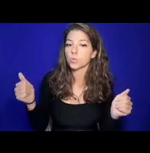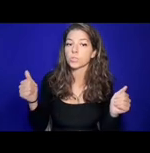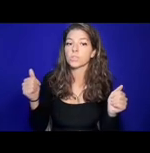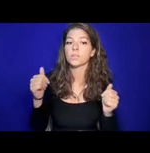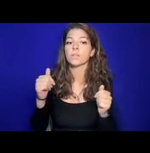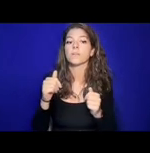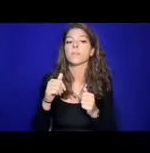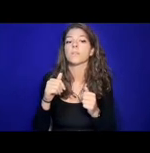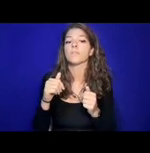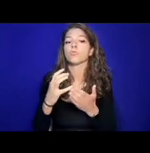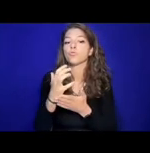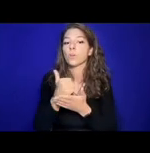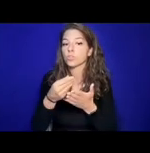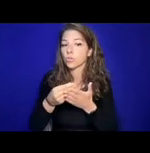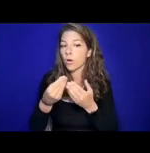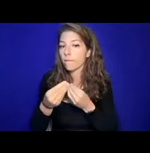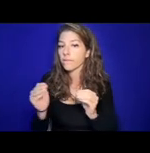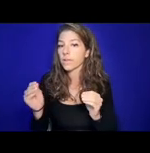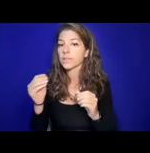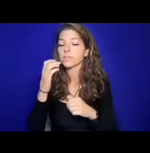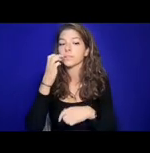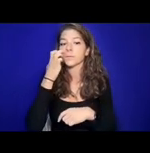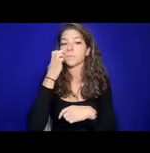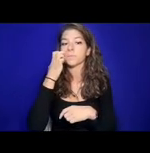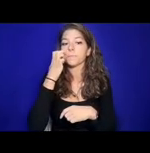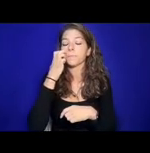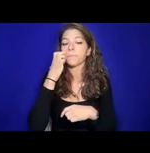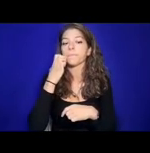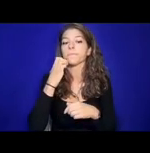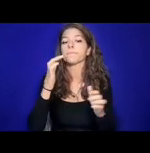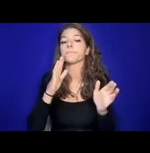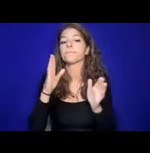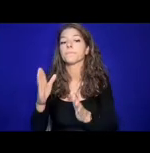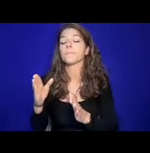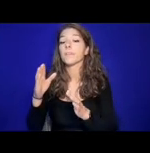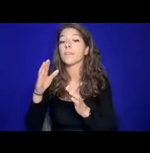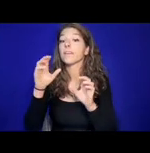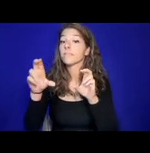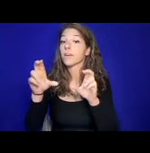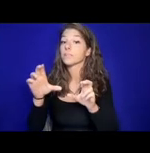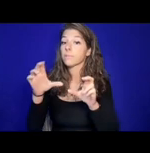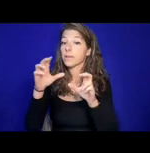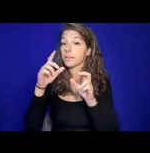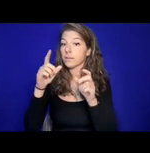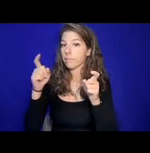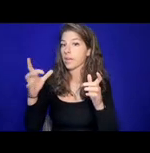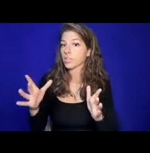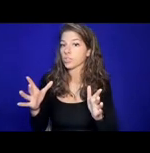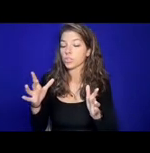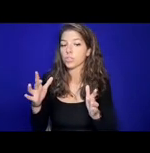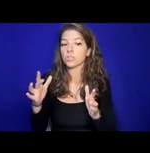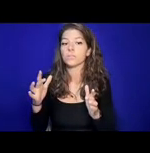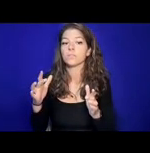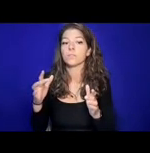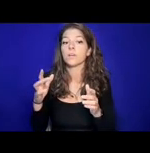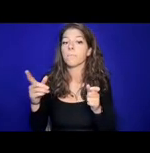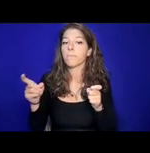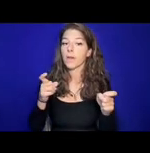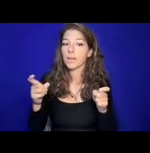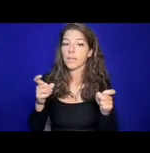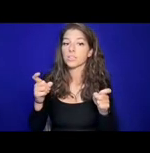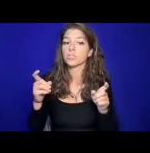State Treasurer offices, and others. And then there are investment managers, and investment managers, they manage